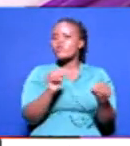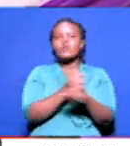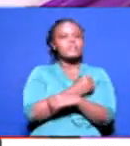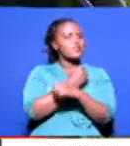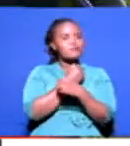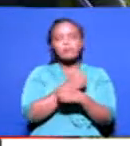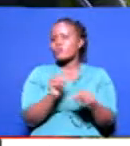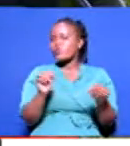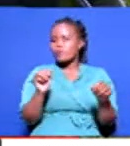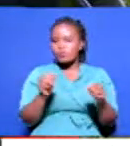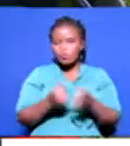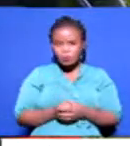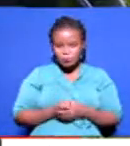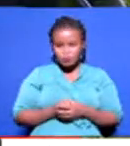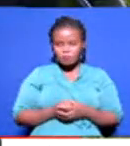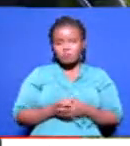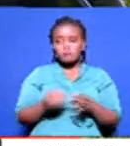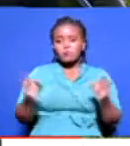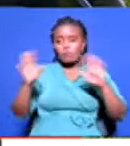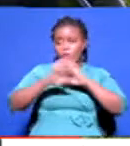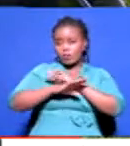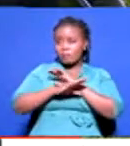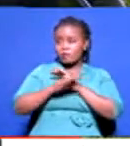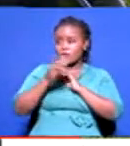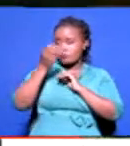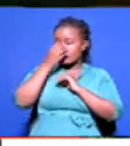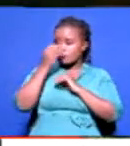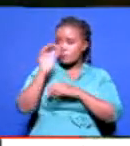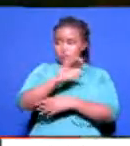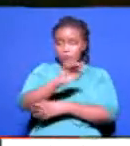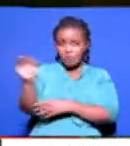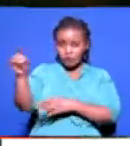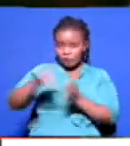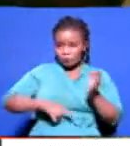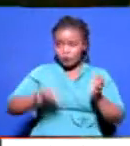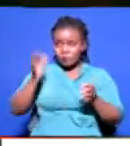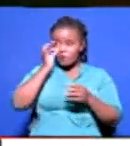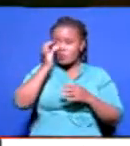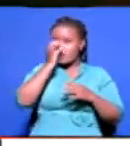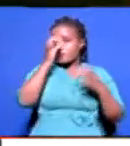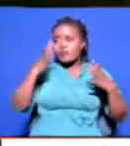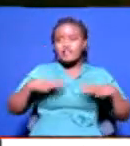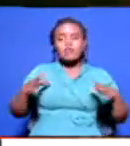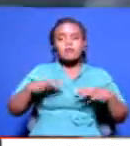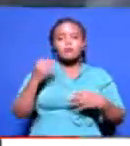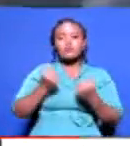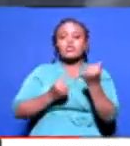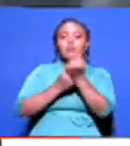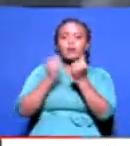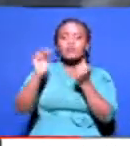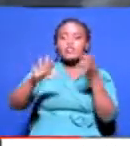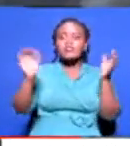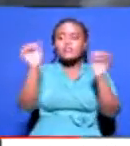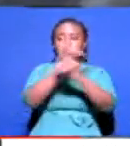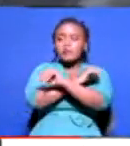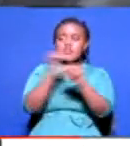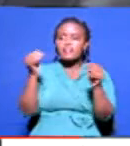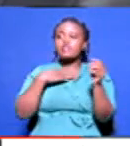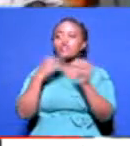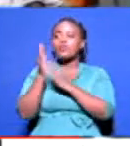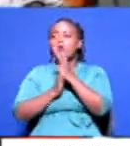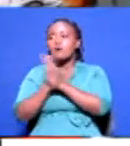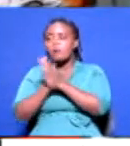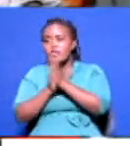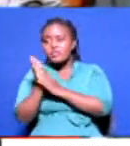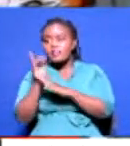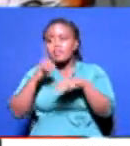possible. The deputy president called on Nyeri residents to support his presidential bid, as his administration would prioritize the expansion